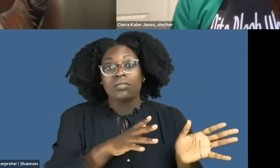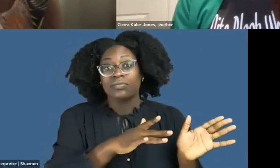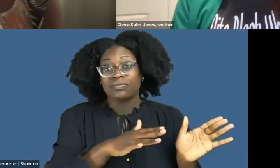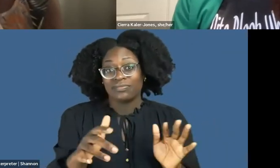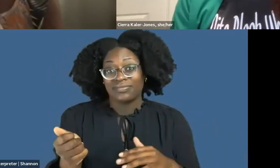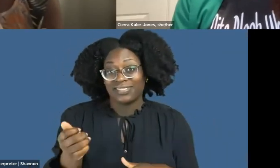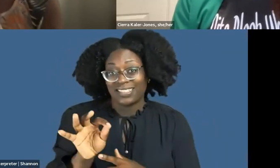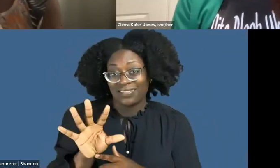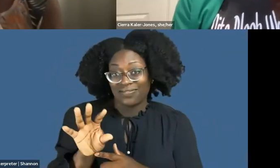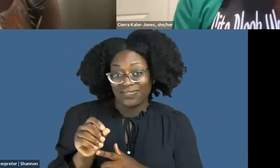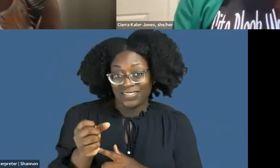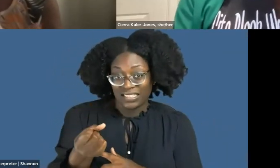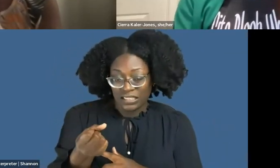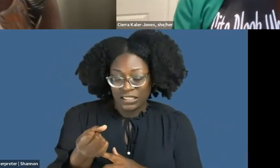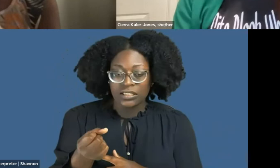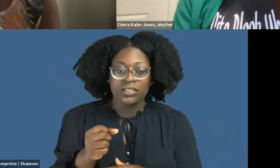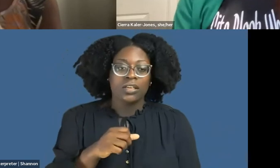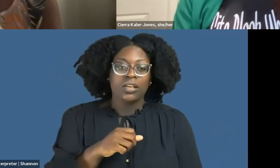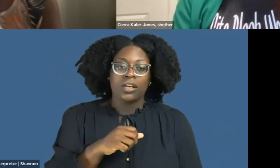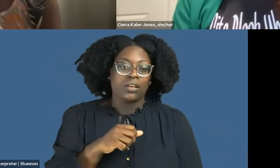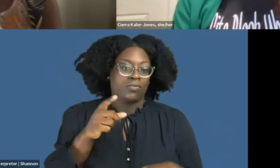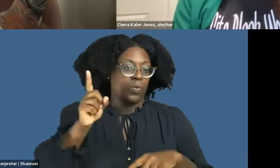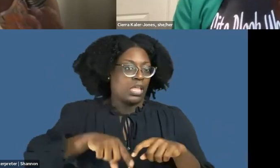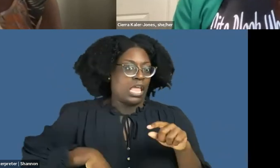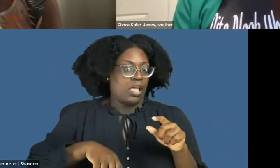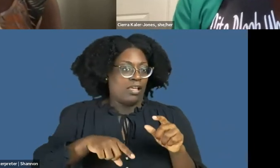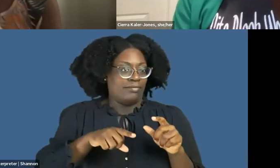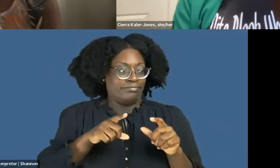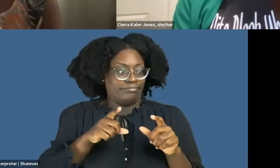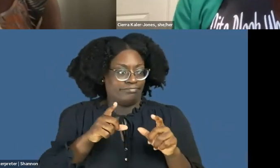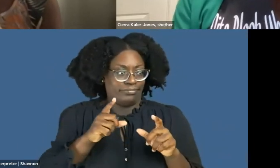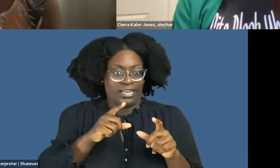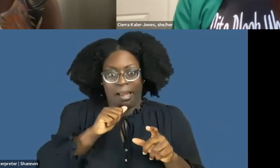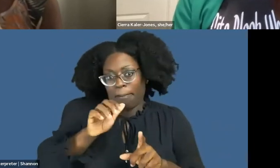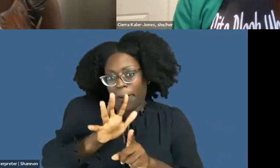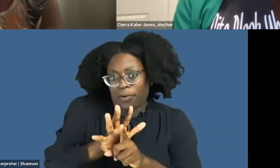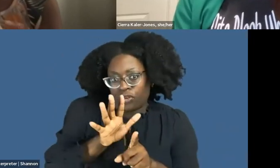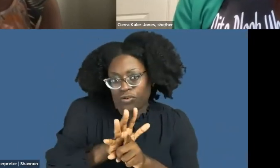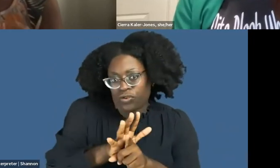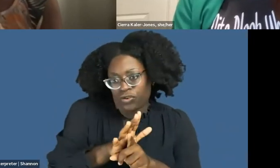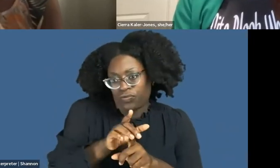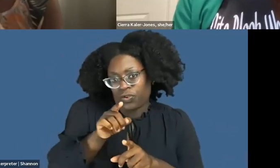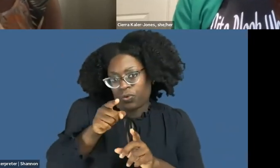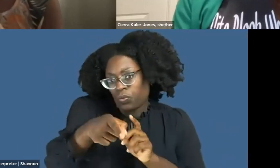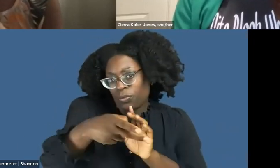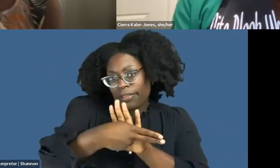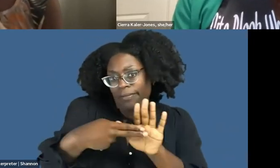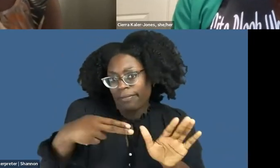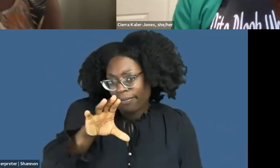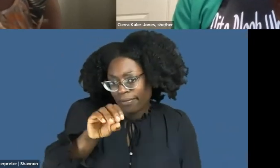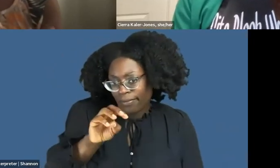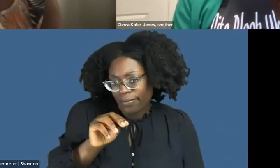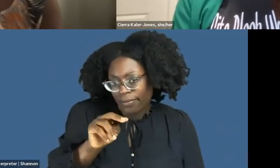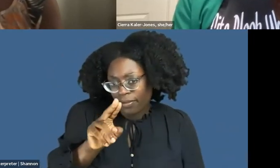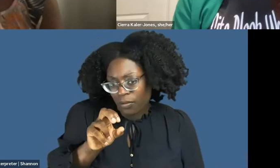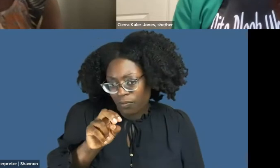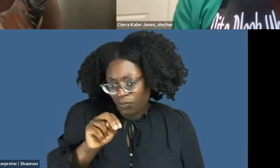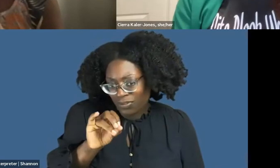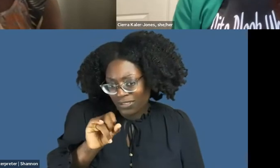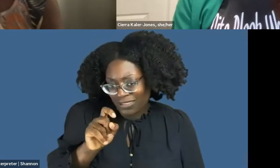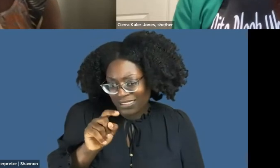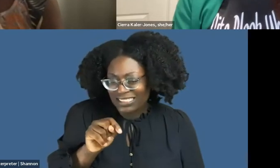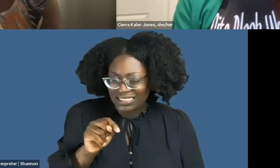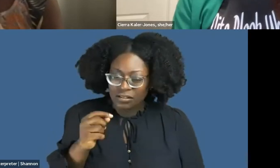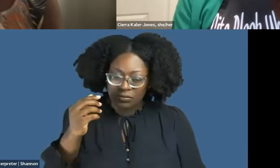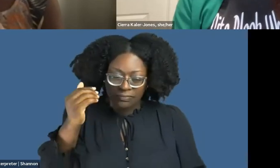immensely unpopular to be a communist because we get the start of the Red Scare, right? And I think she sees the